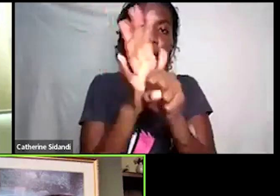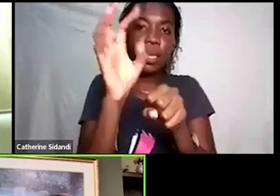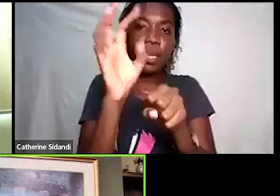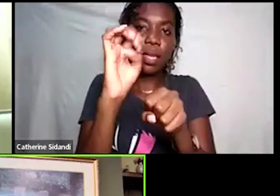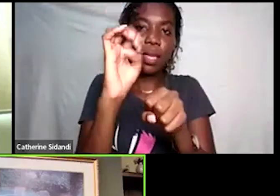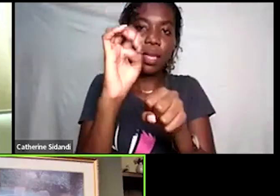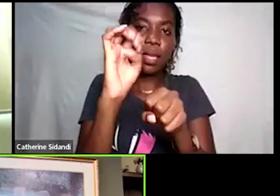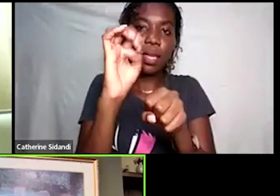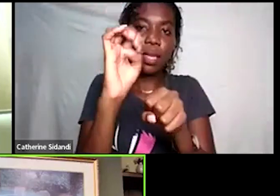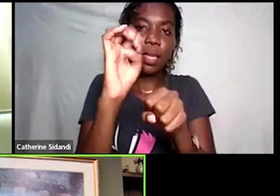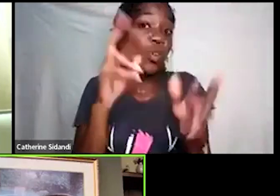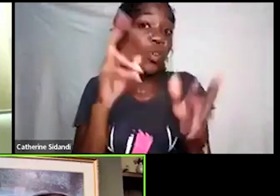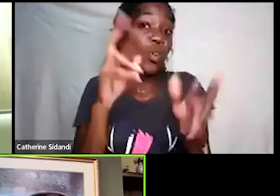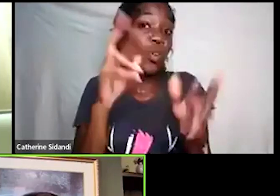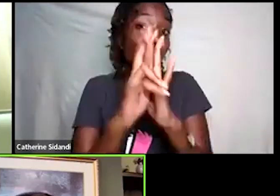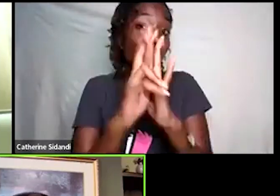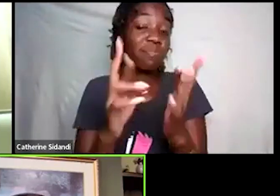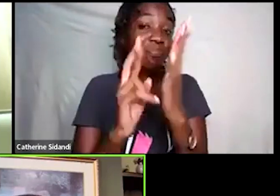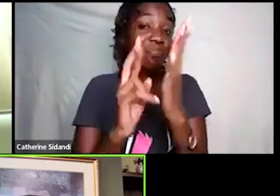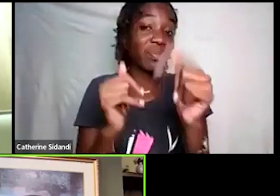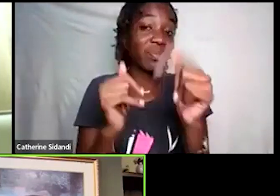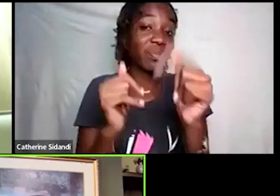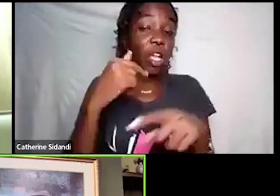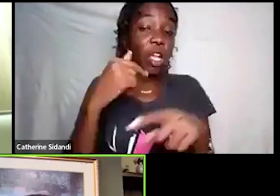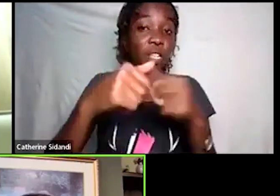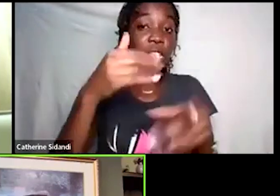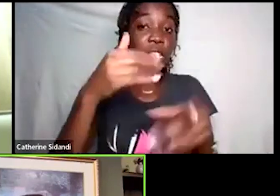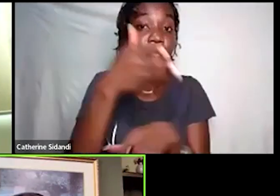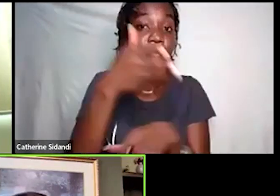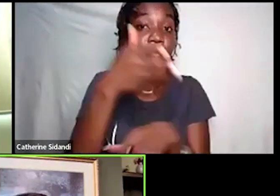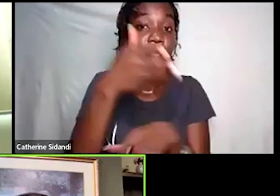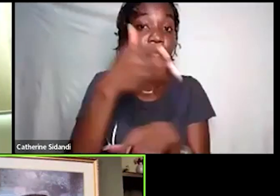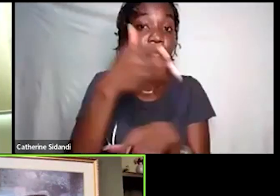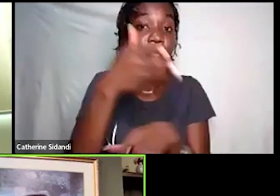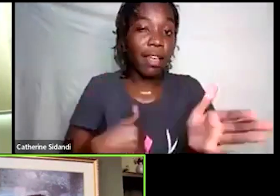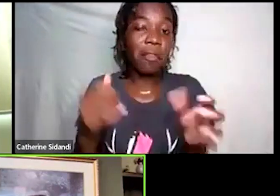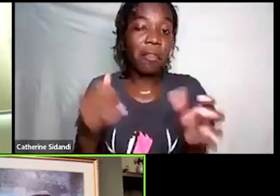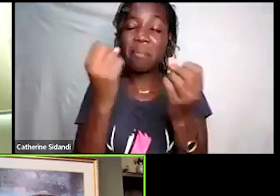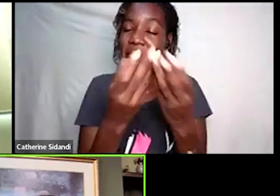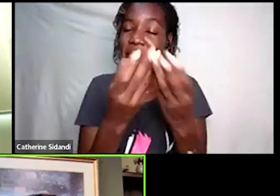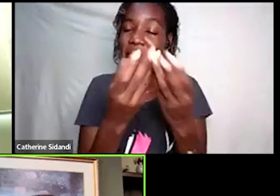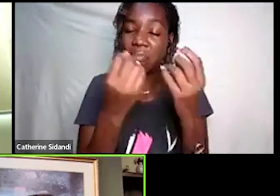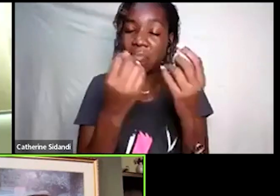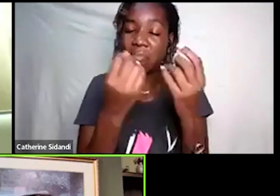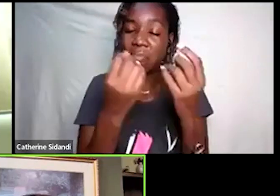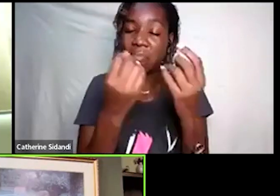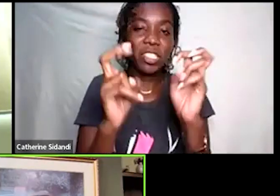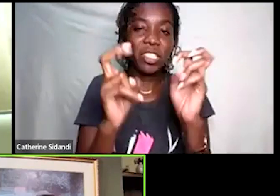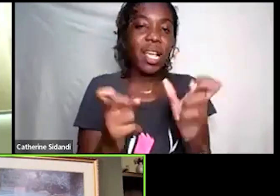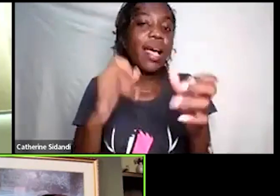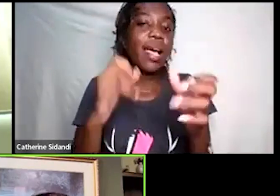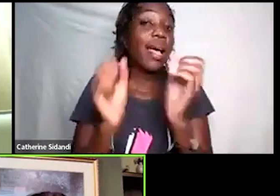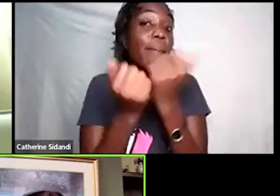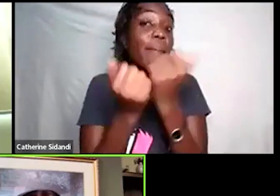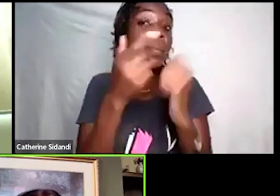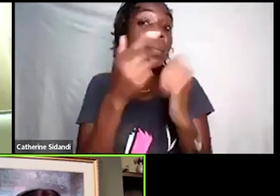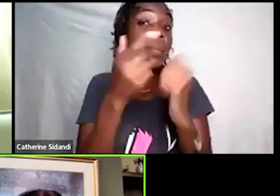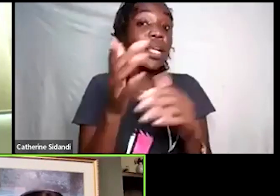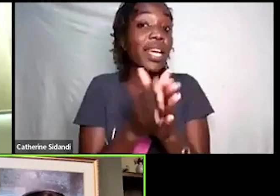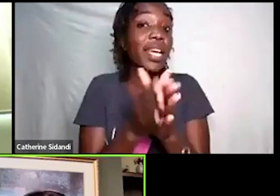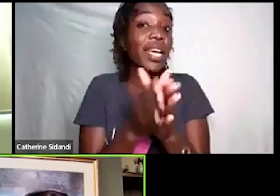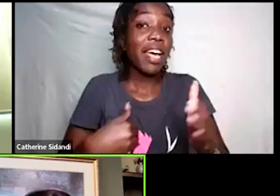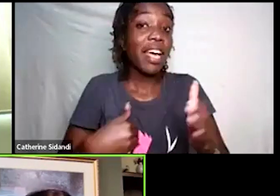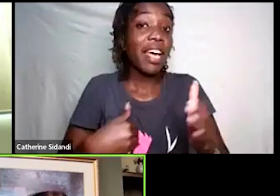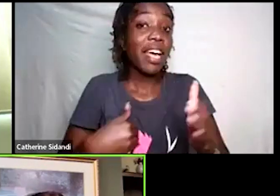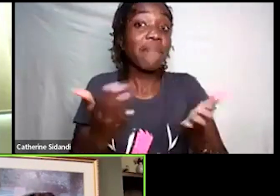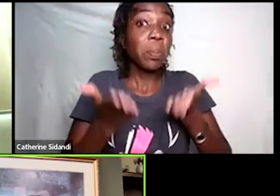there. There are so many intricacies when you decide to do it, and then there are sacrifices when you choose not to do it.